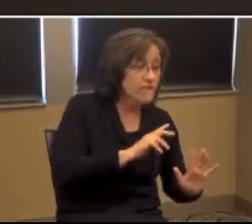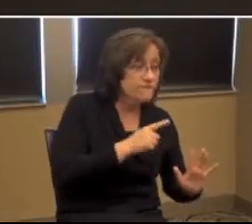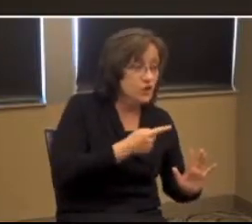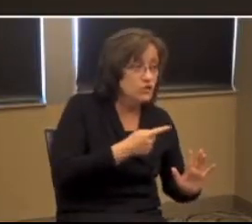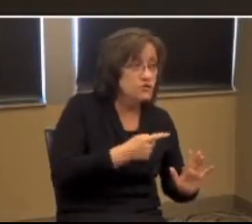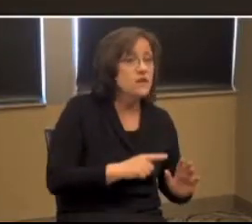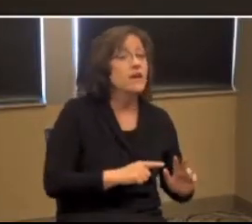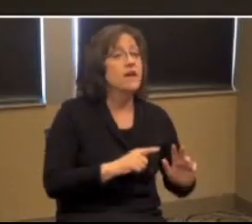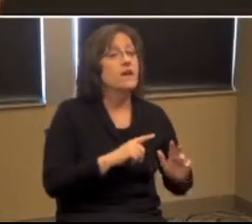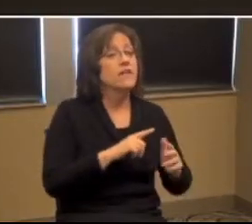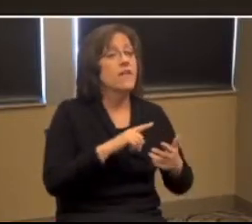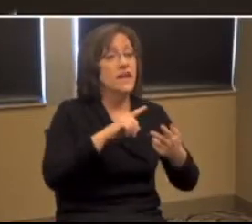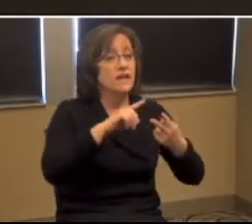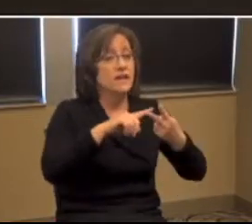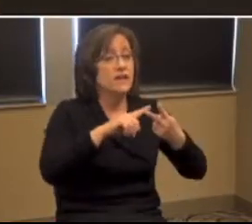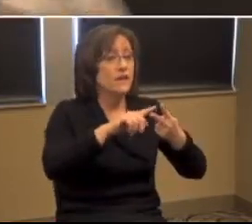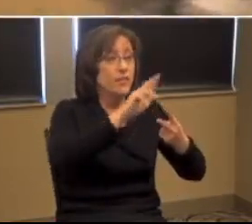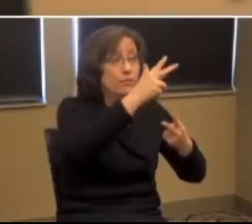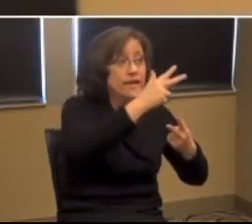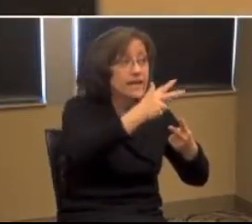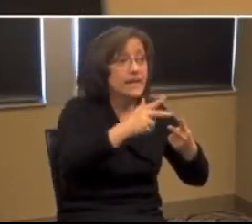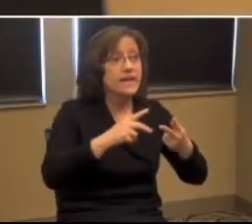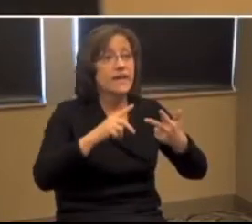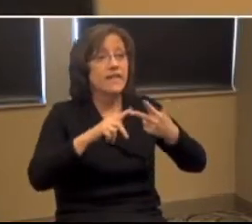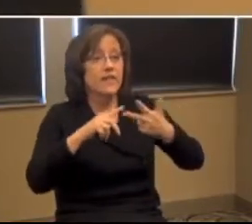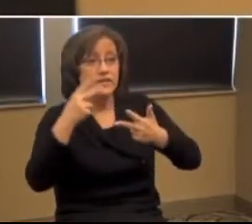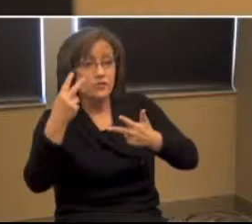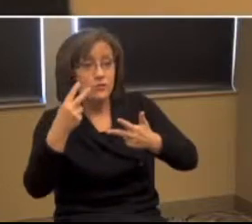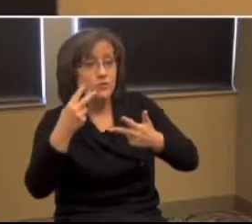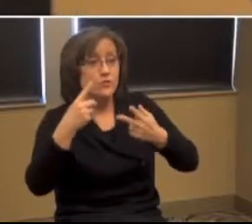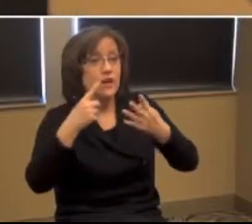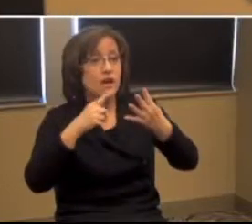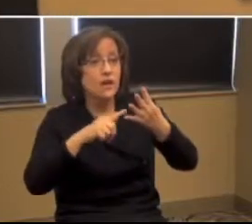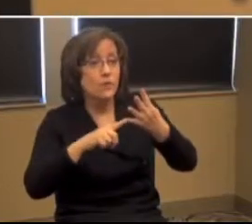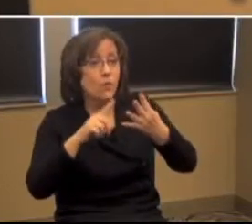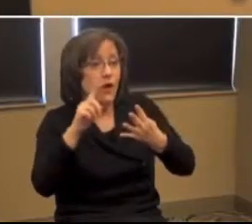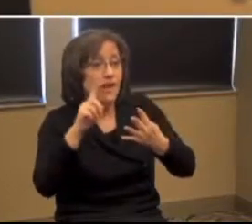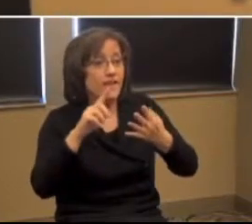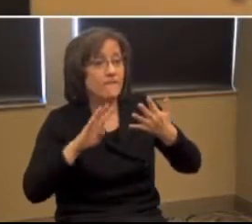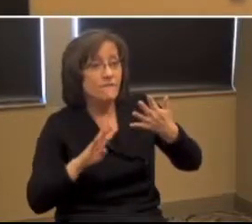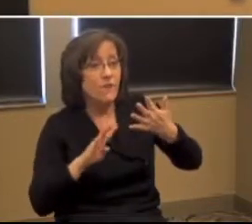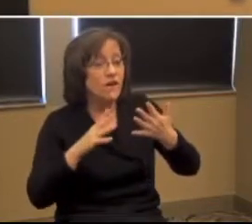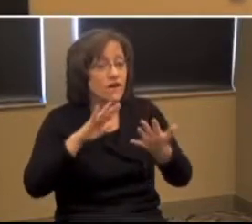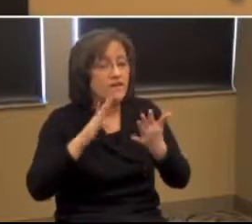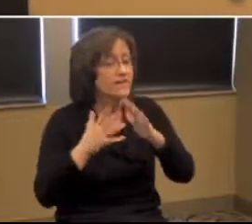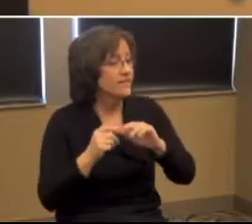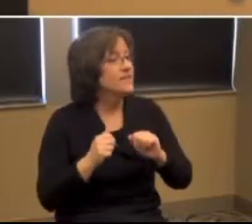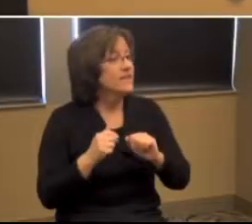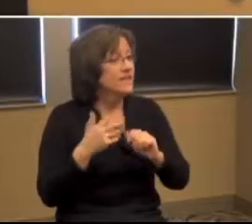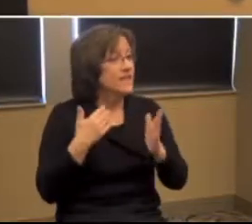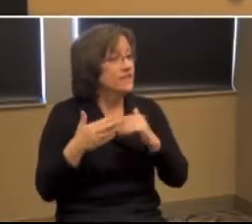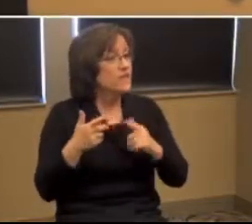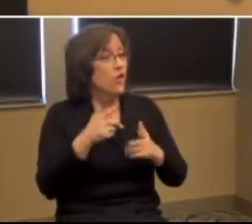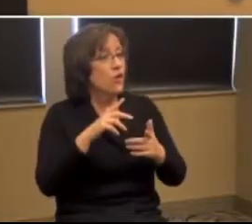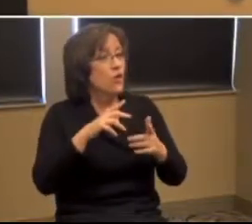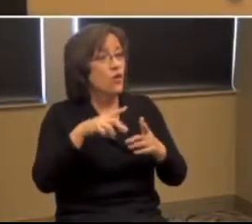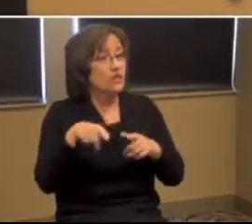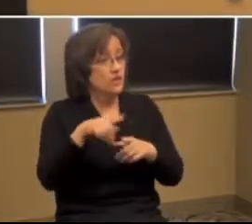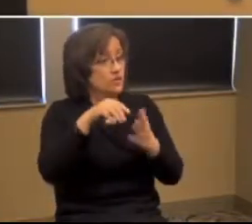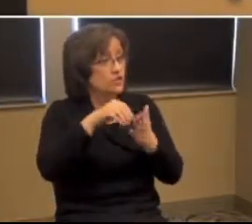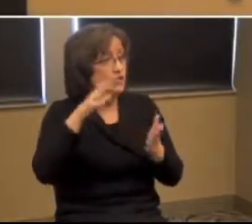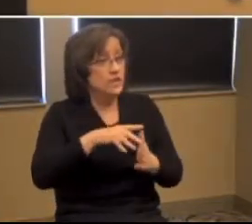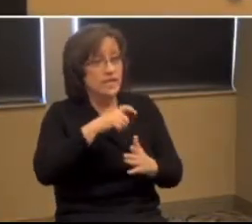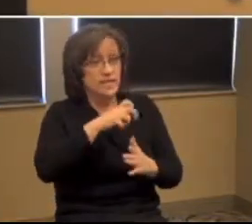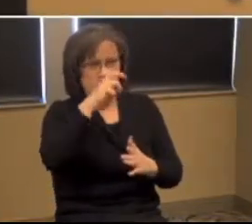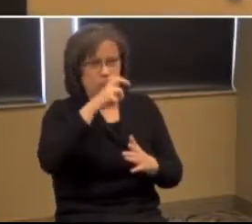then 1, and then 4. Or you'll see the student who is so rigid, even though it's not in order, they will go out of the